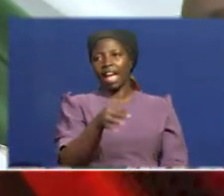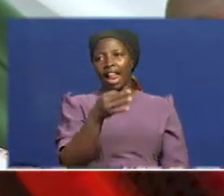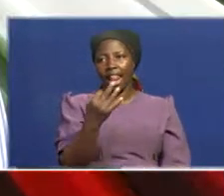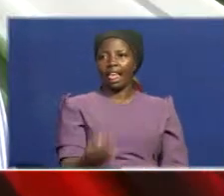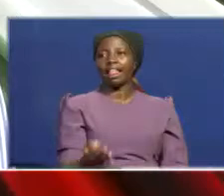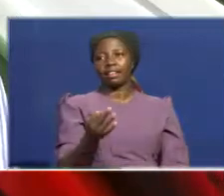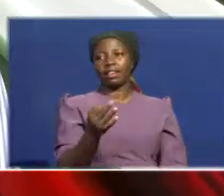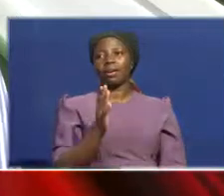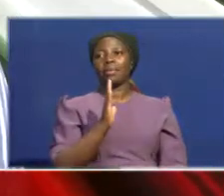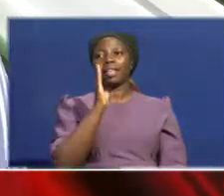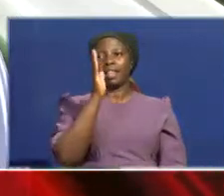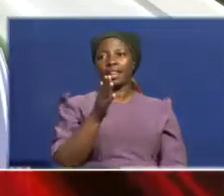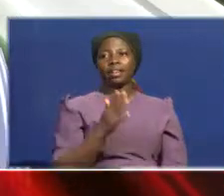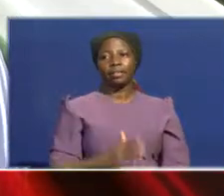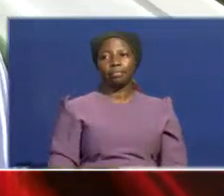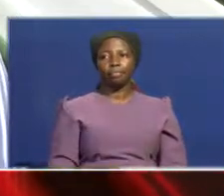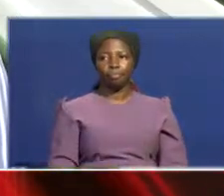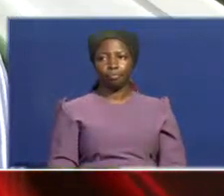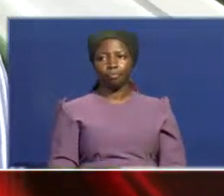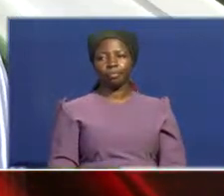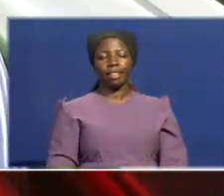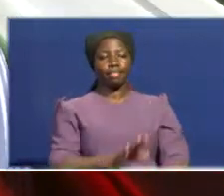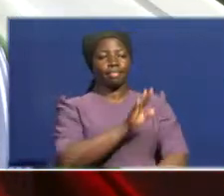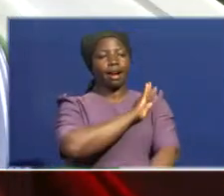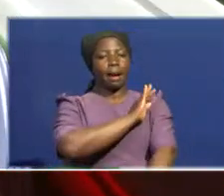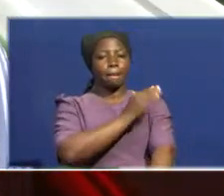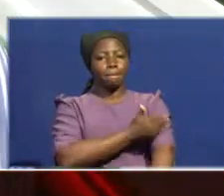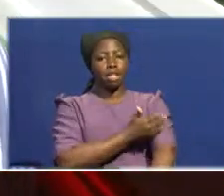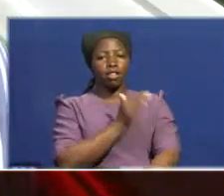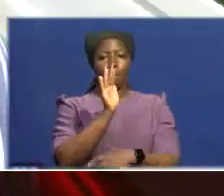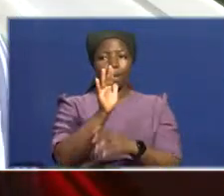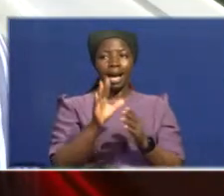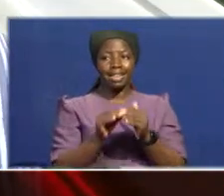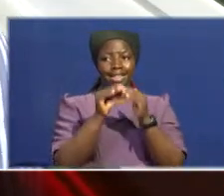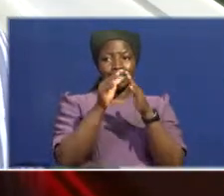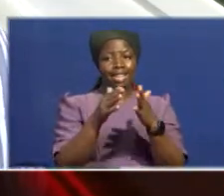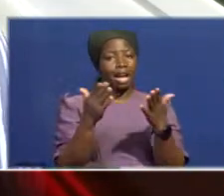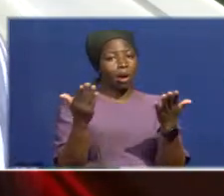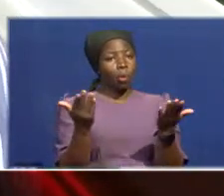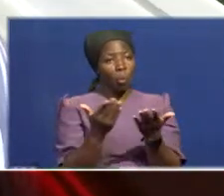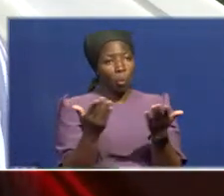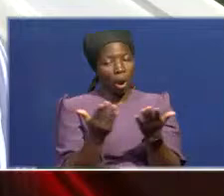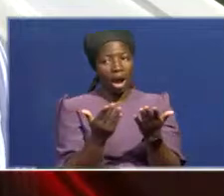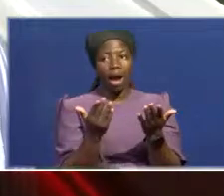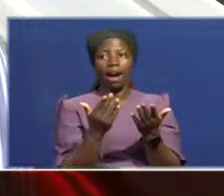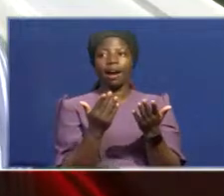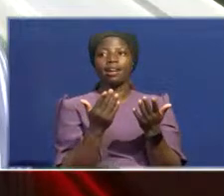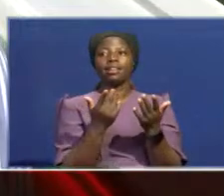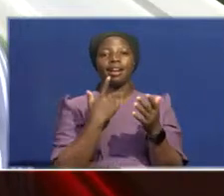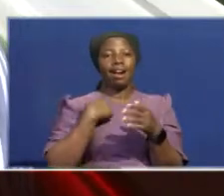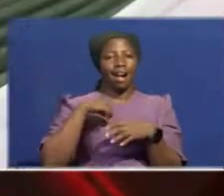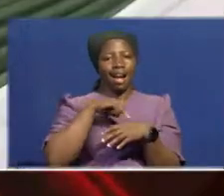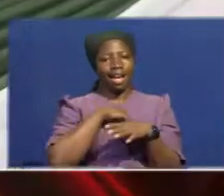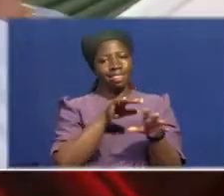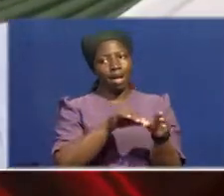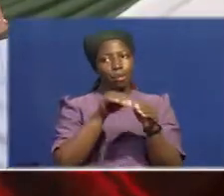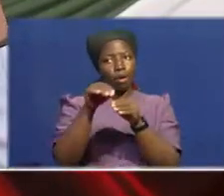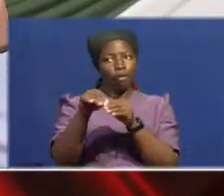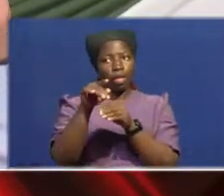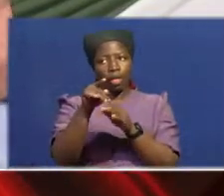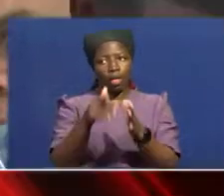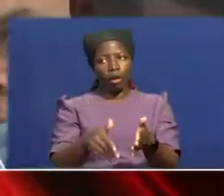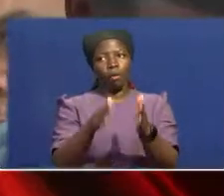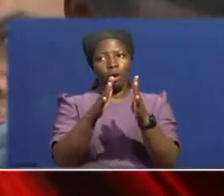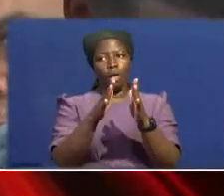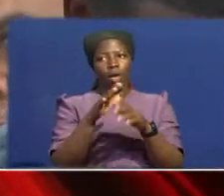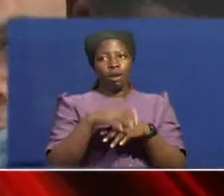kuamini uwezo wa viongozi wenu pale ambapo kwamba tunapoelekea ni njia hii. Chama si cha